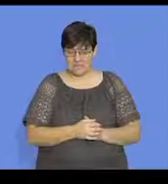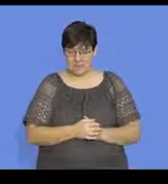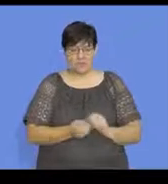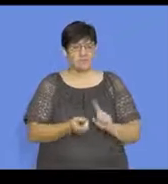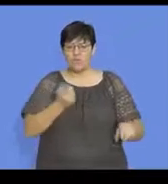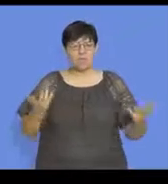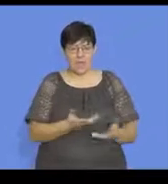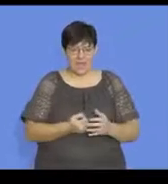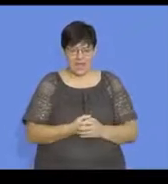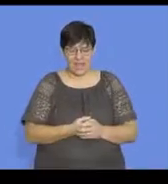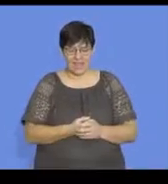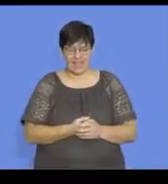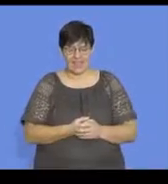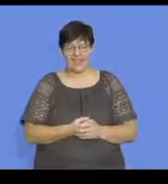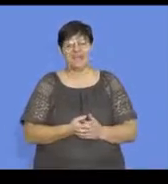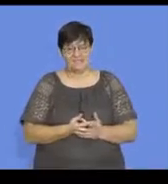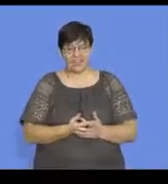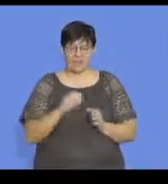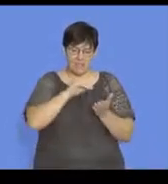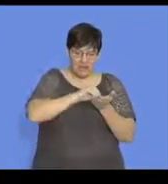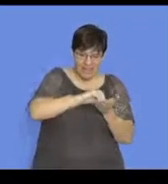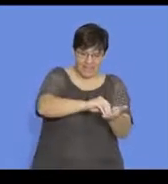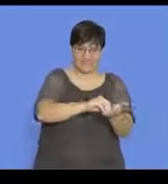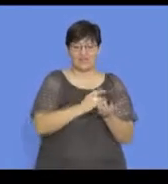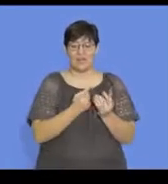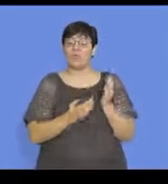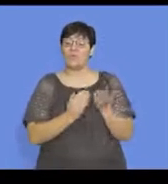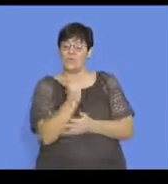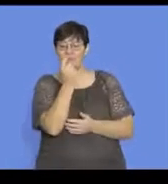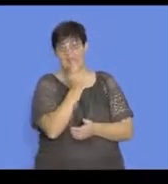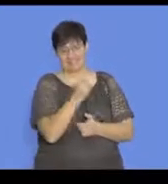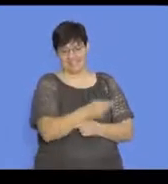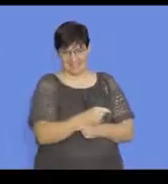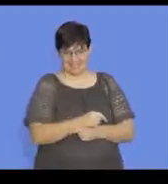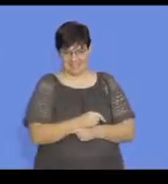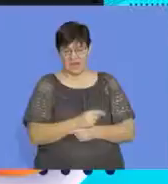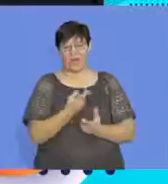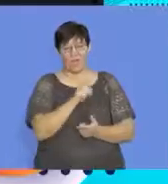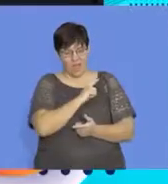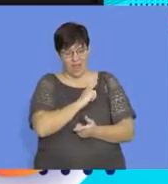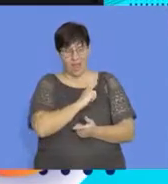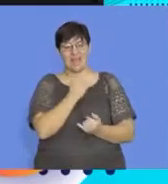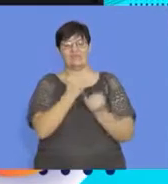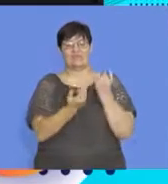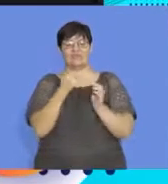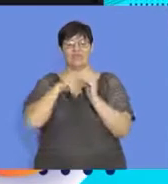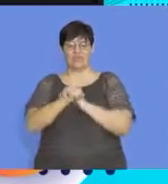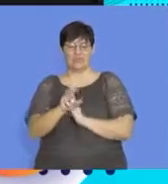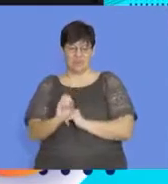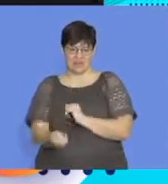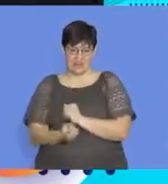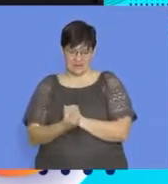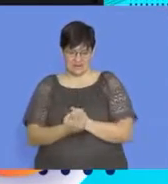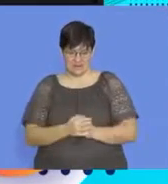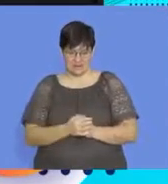It is a crop. It's planted by seeds from sexual reproduction, right? So when it comes to the